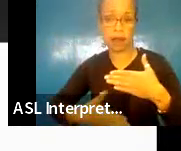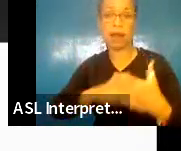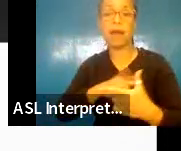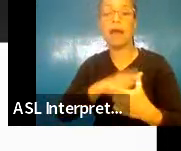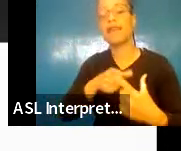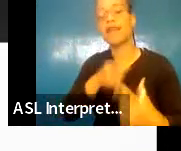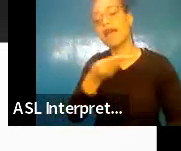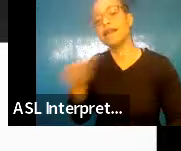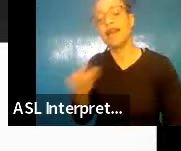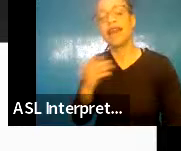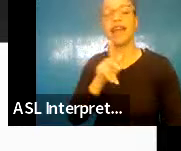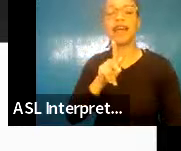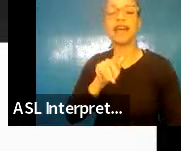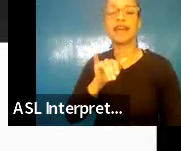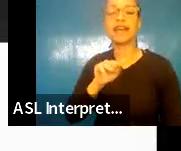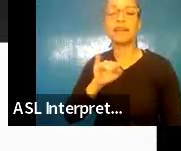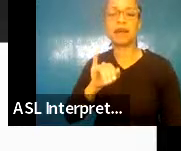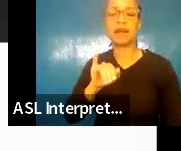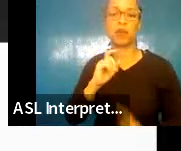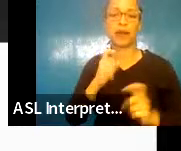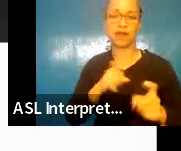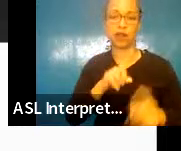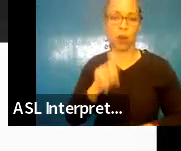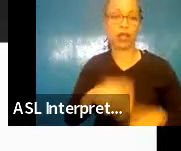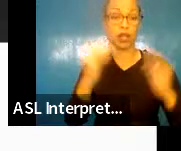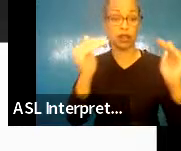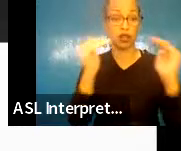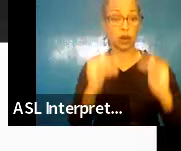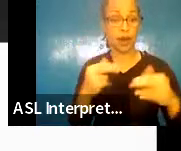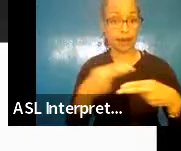to pose some questions to you. So next slide, please.